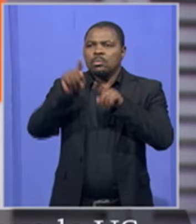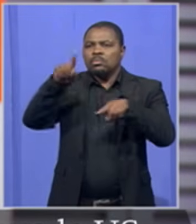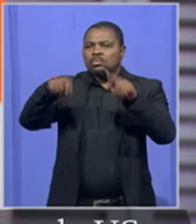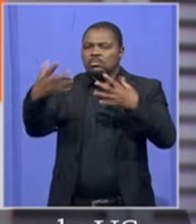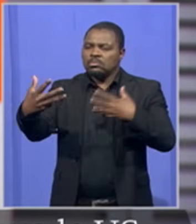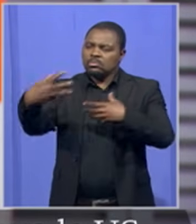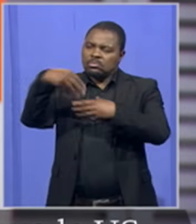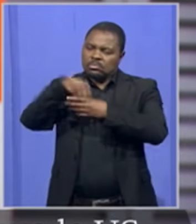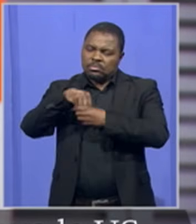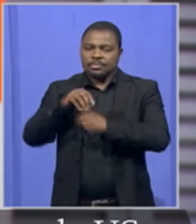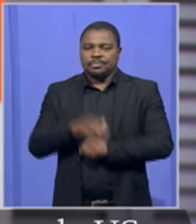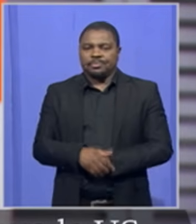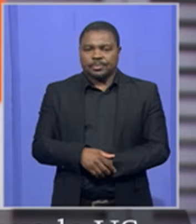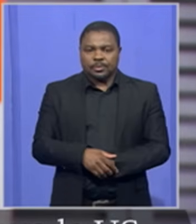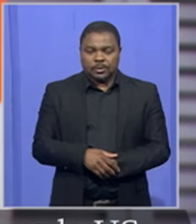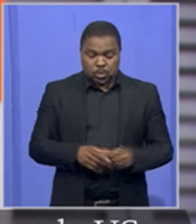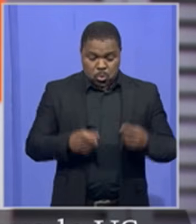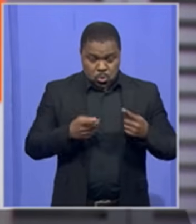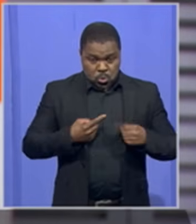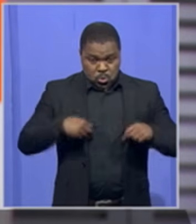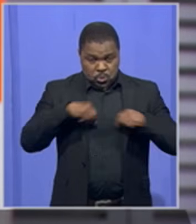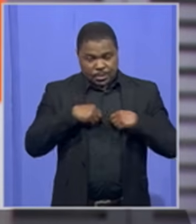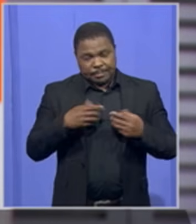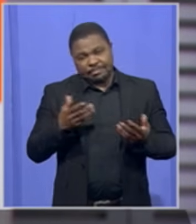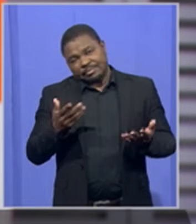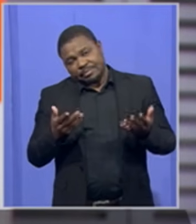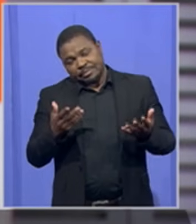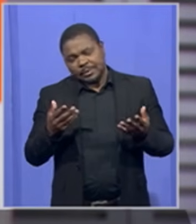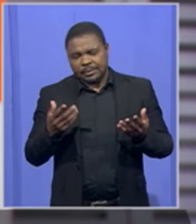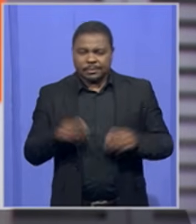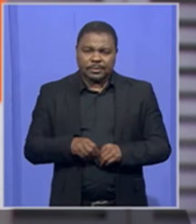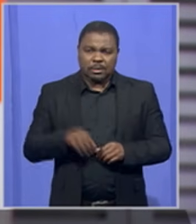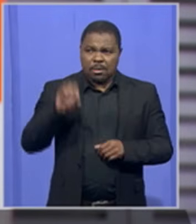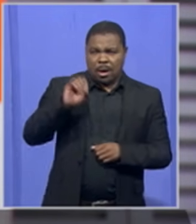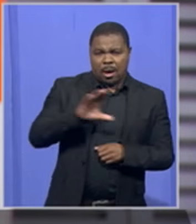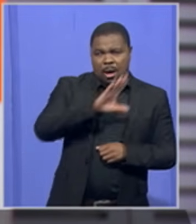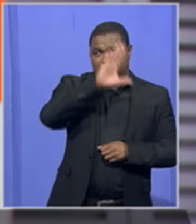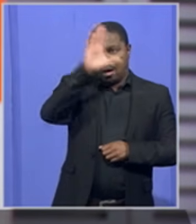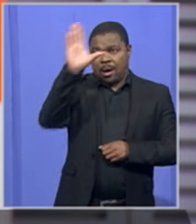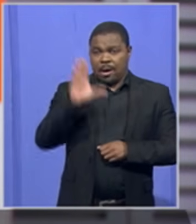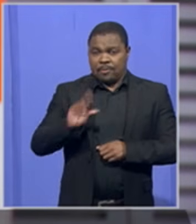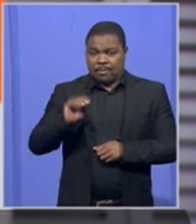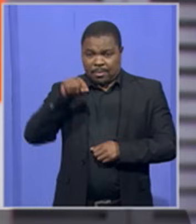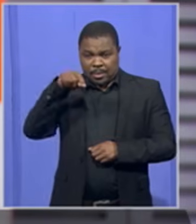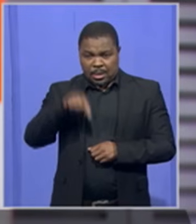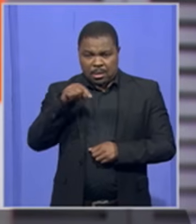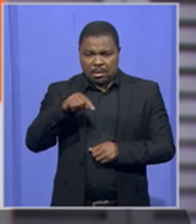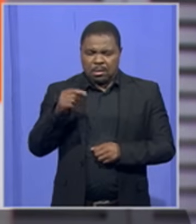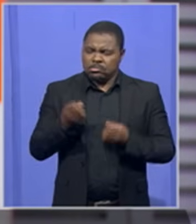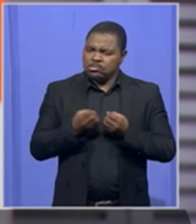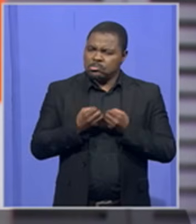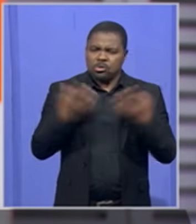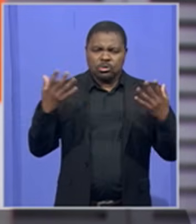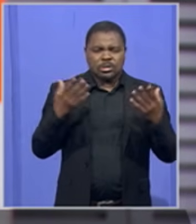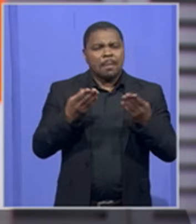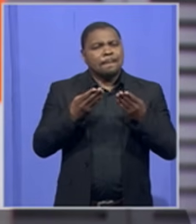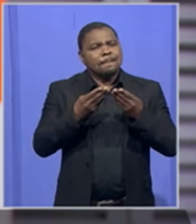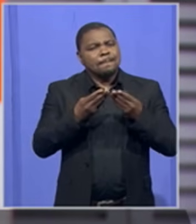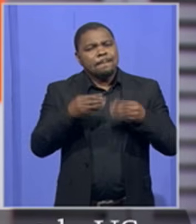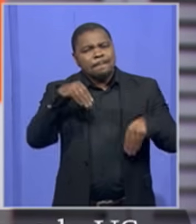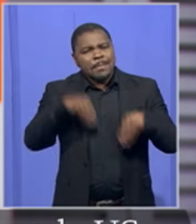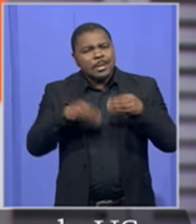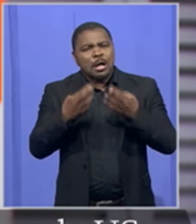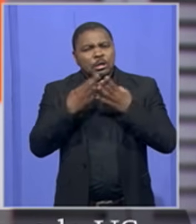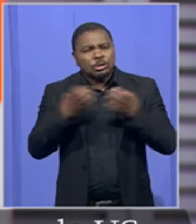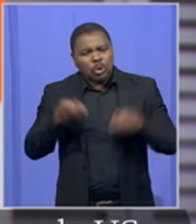We have got almost the majority of the mineral resources that the world needs as